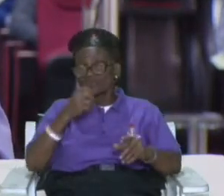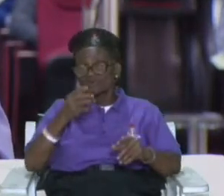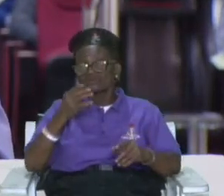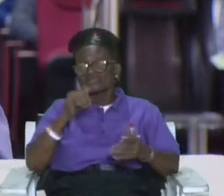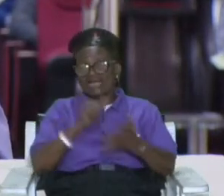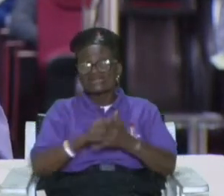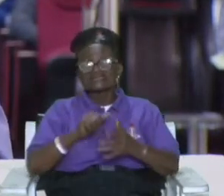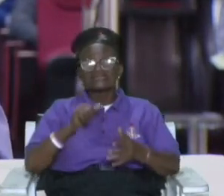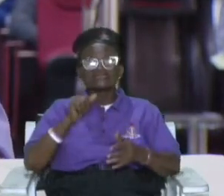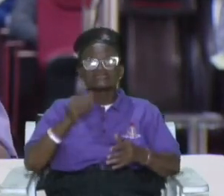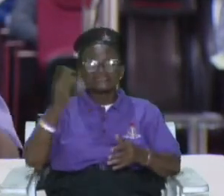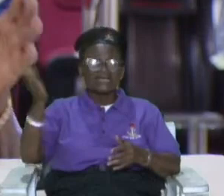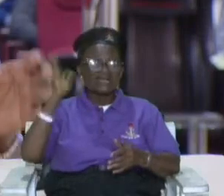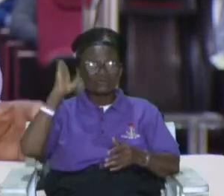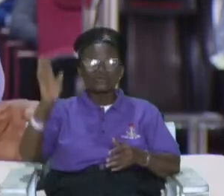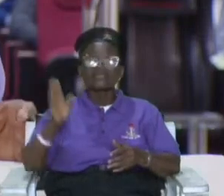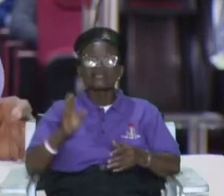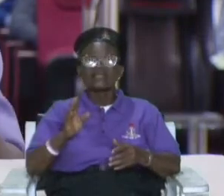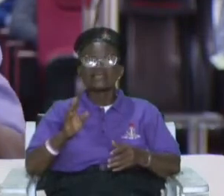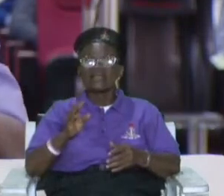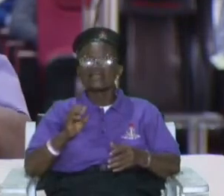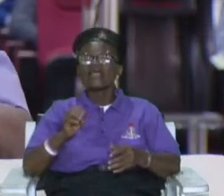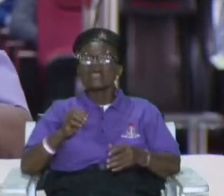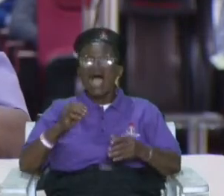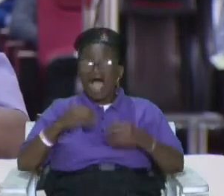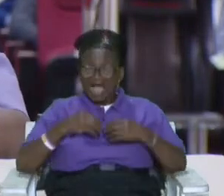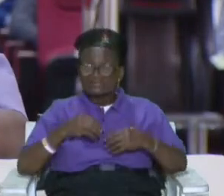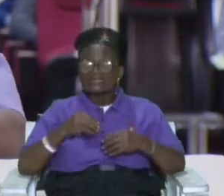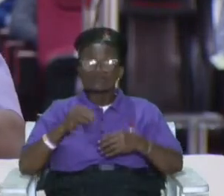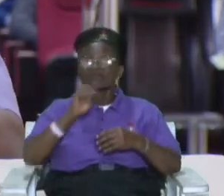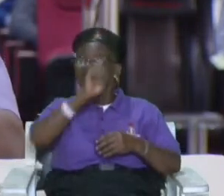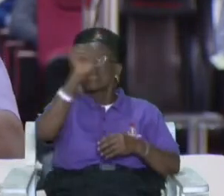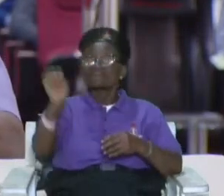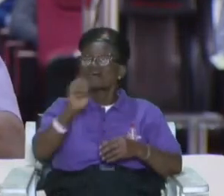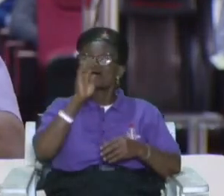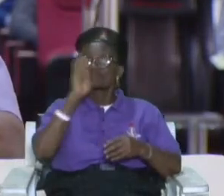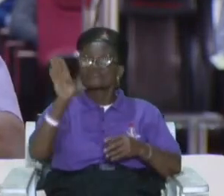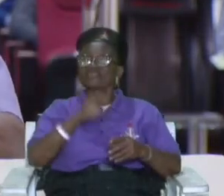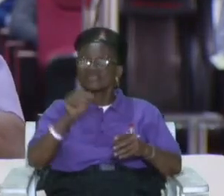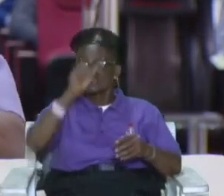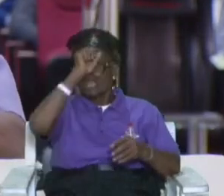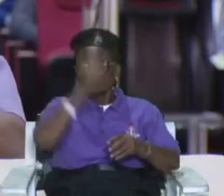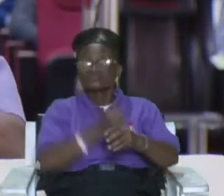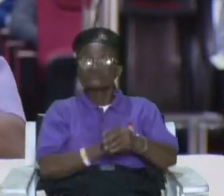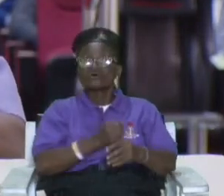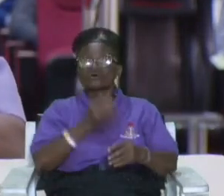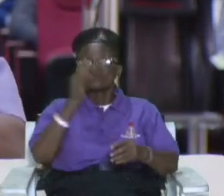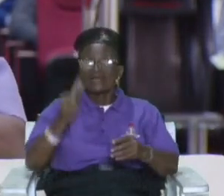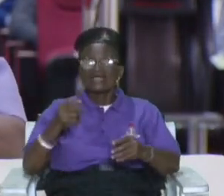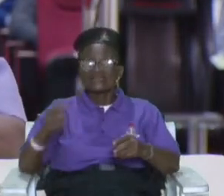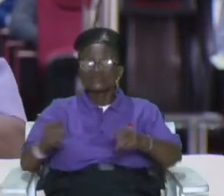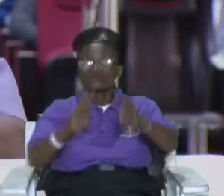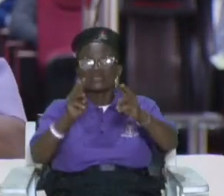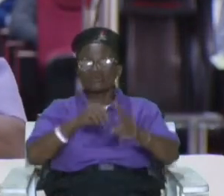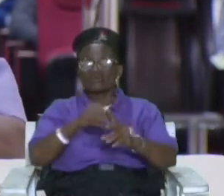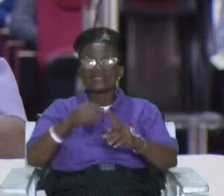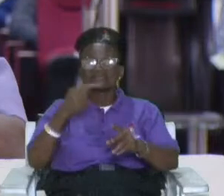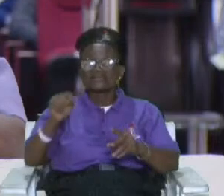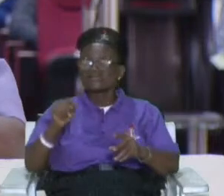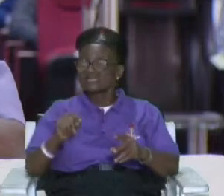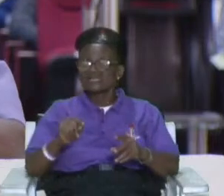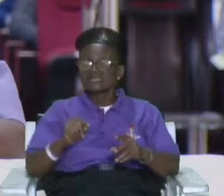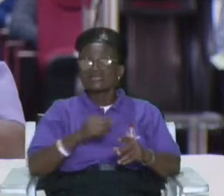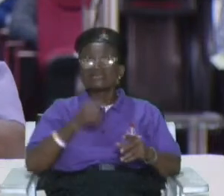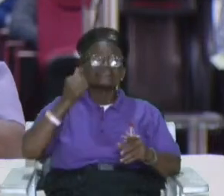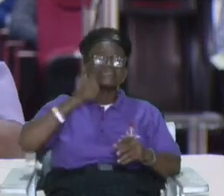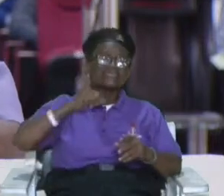son. Ah, by the way, when that lady was testifying, the Lord